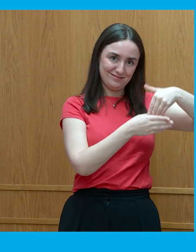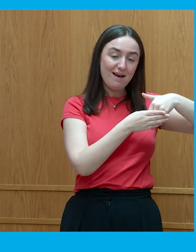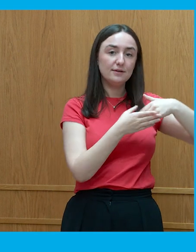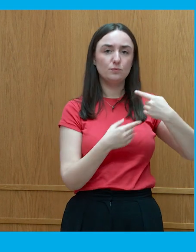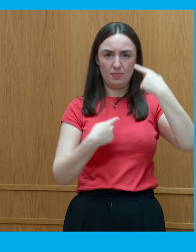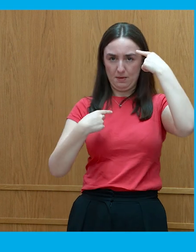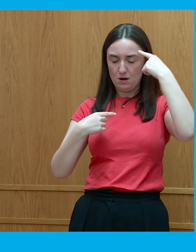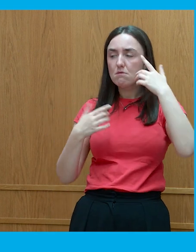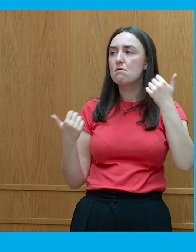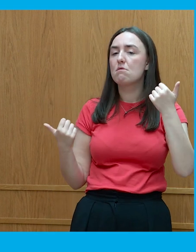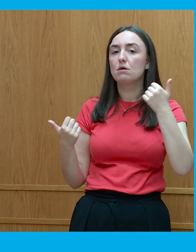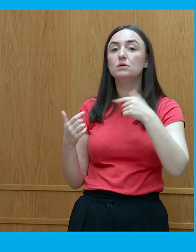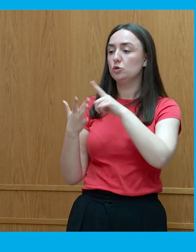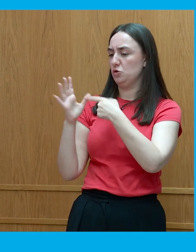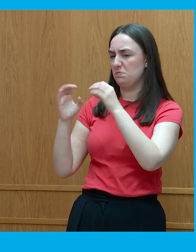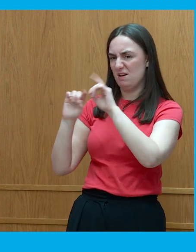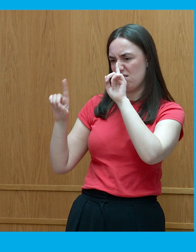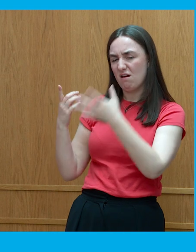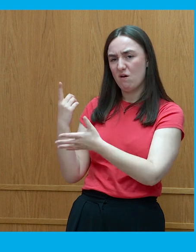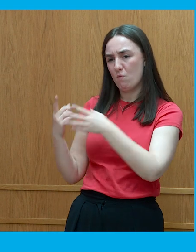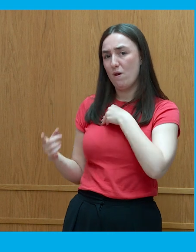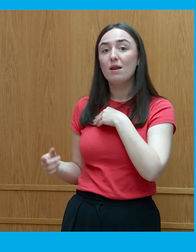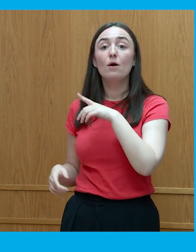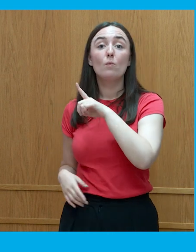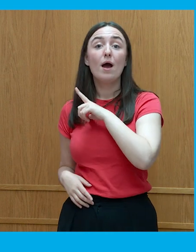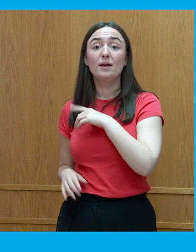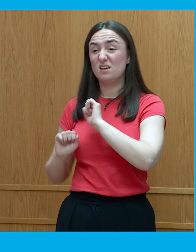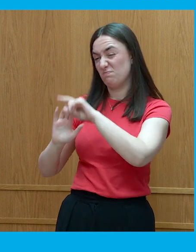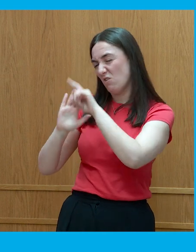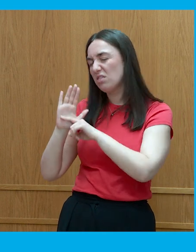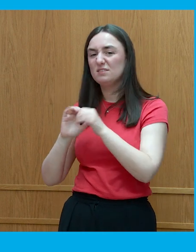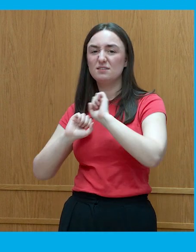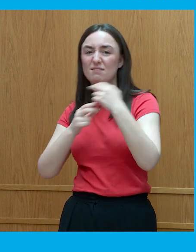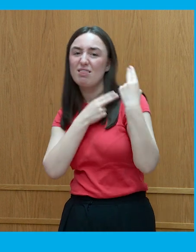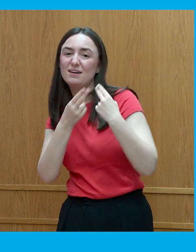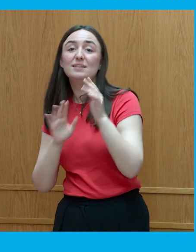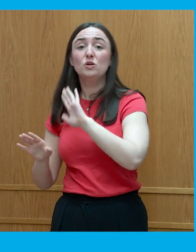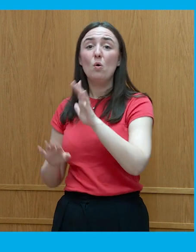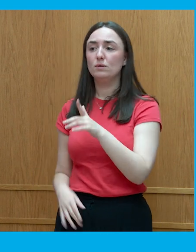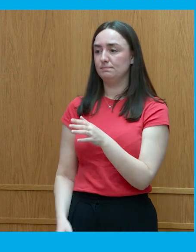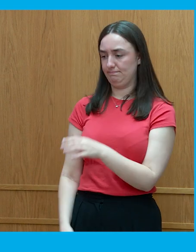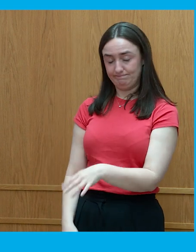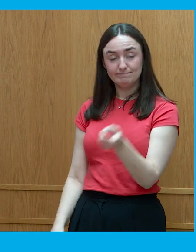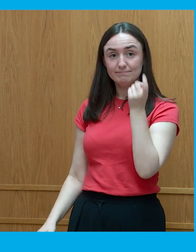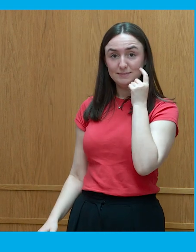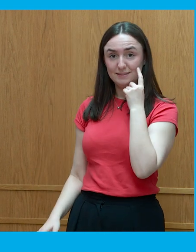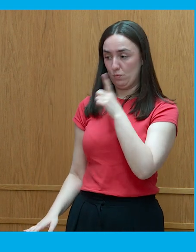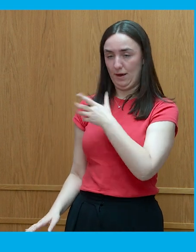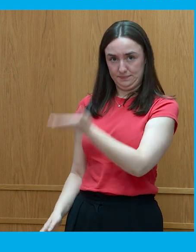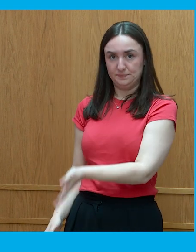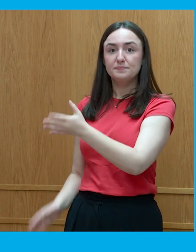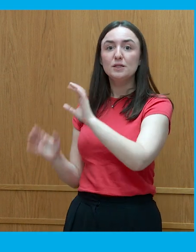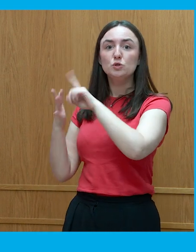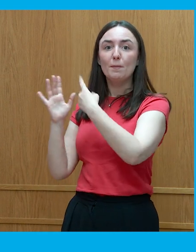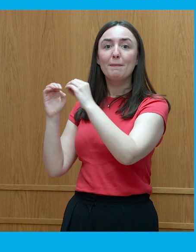as Biden couldn't win, not because of his policies or even his legacy, but because he was Biden, simply because he was Biden. And that was